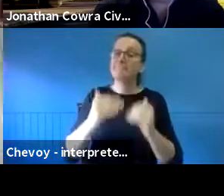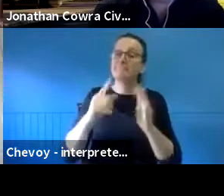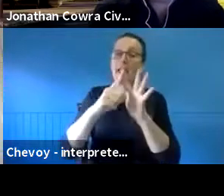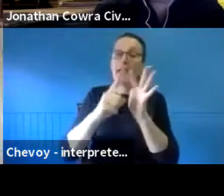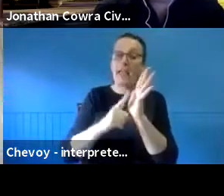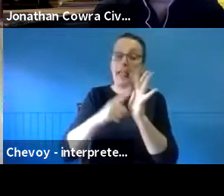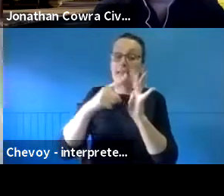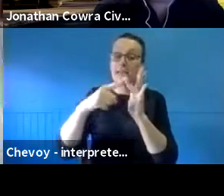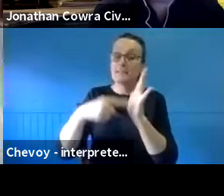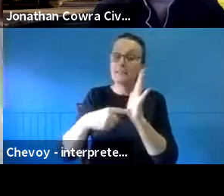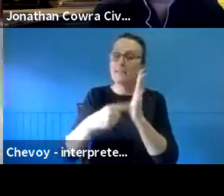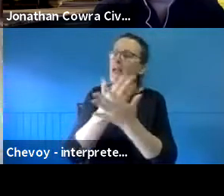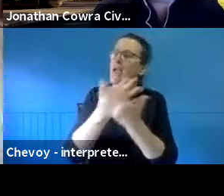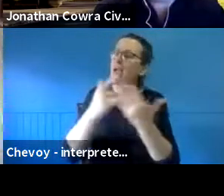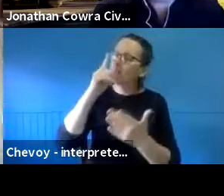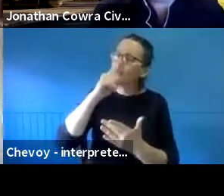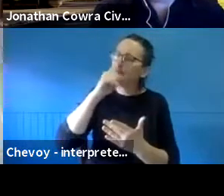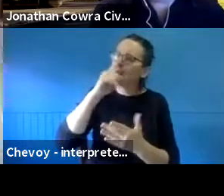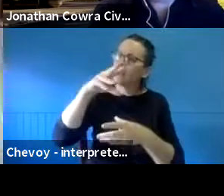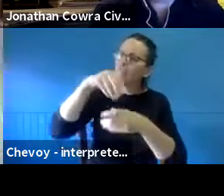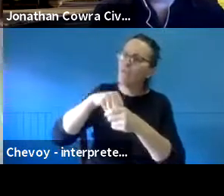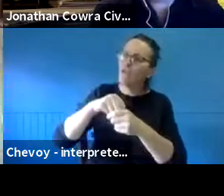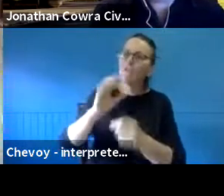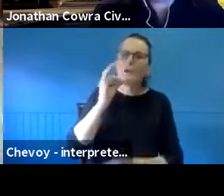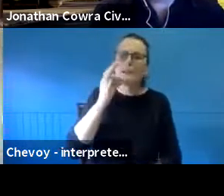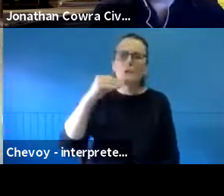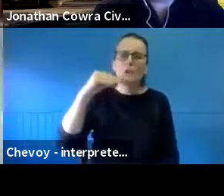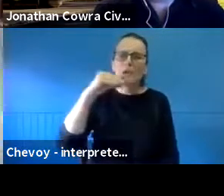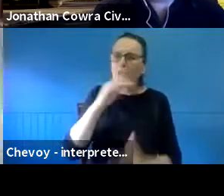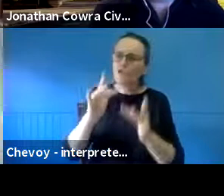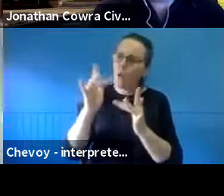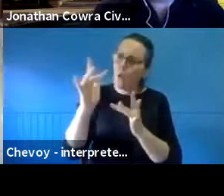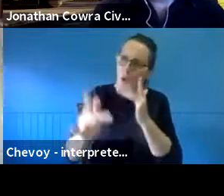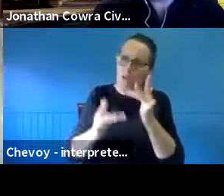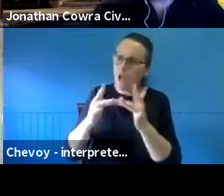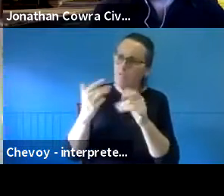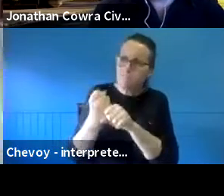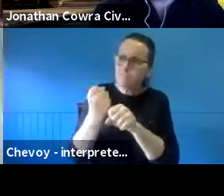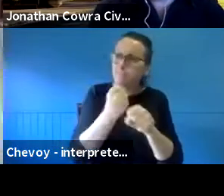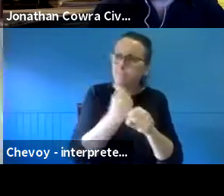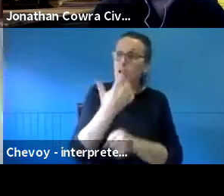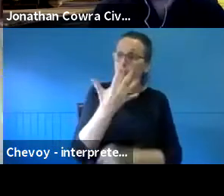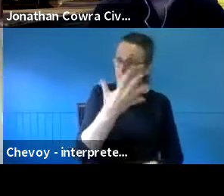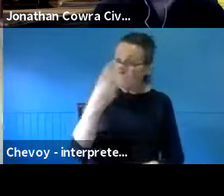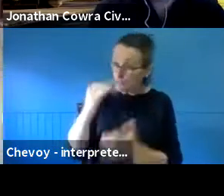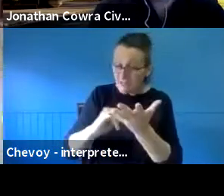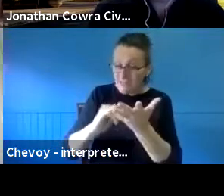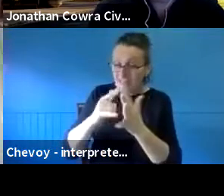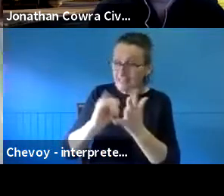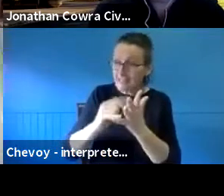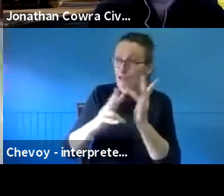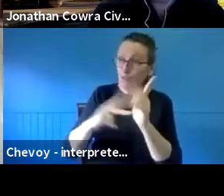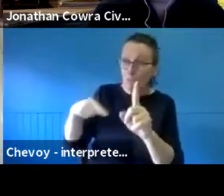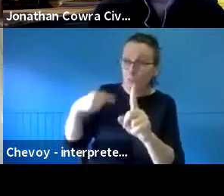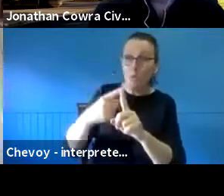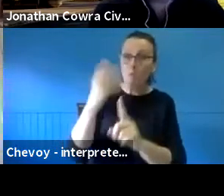people were involved in the delivery of Little Lunch Online? And 53 sessions is incredibly impressive.